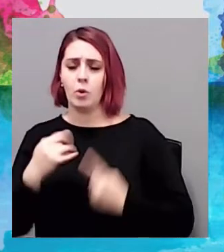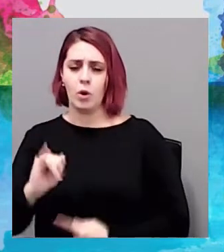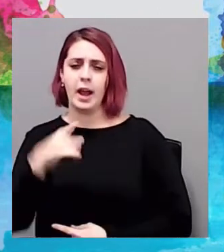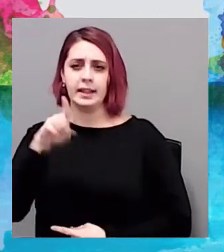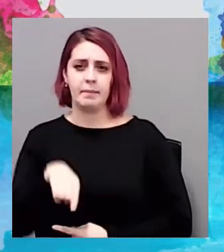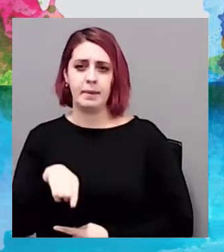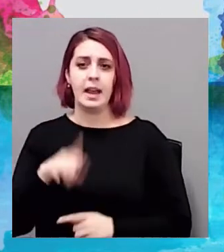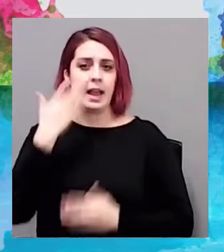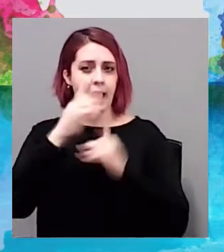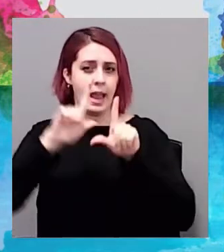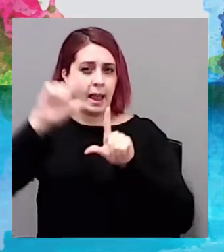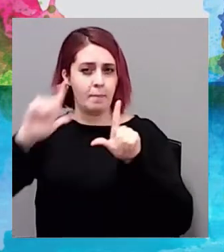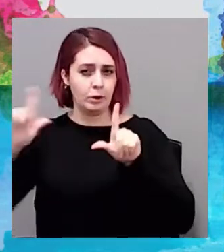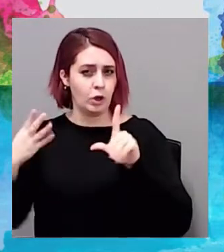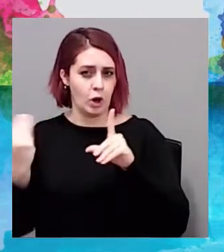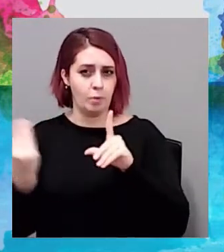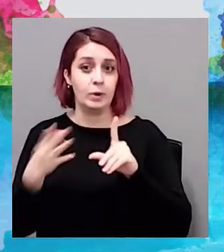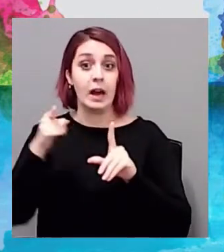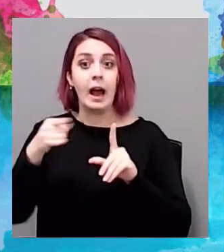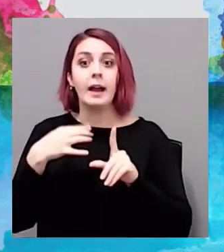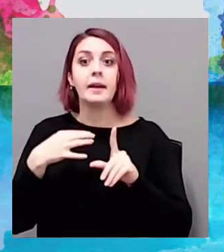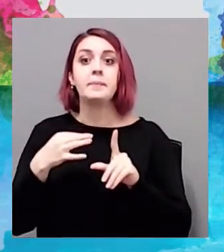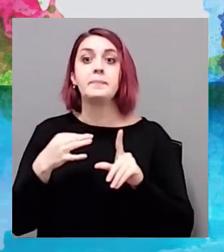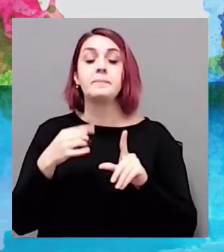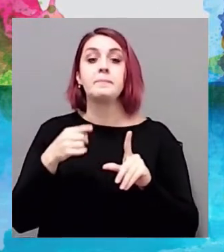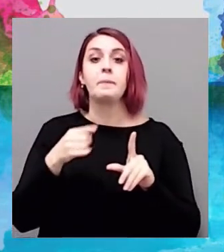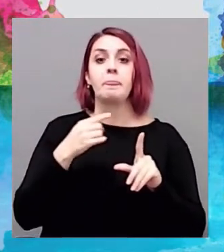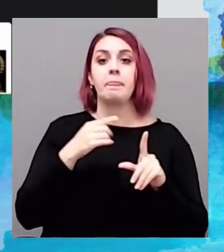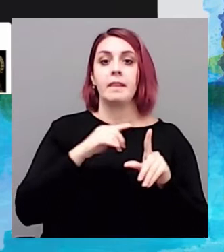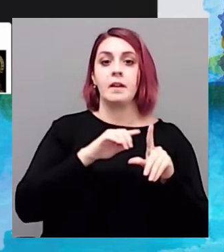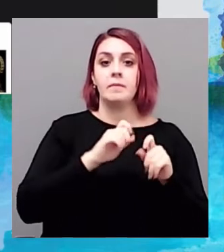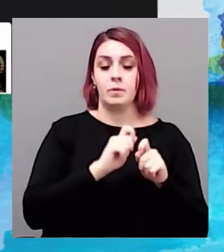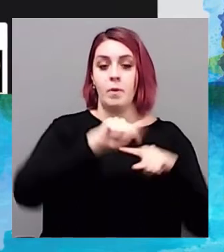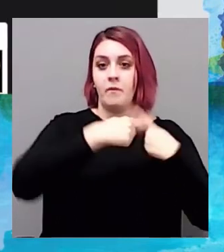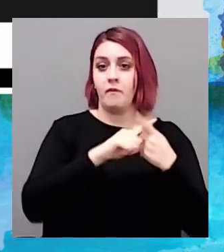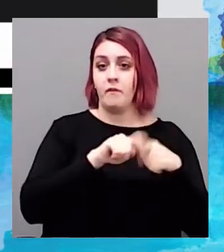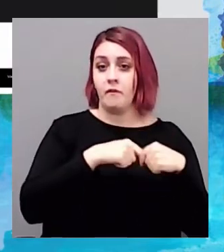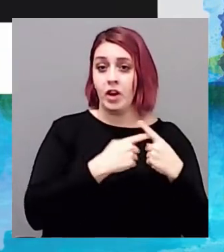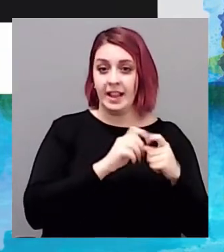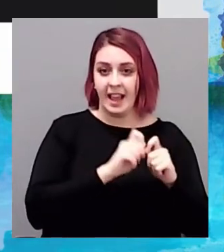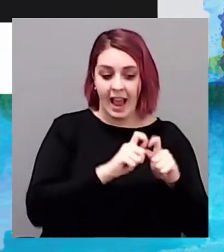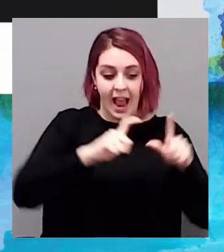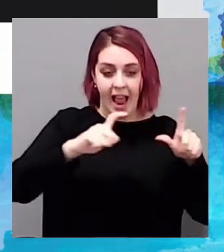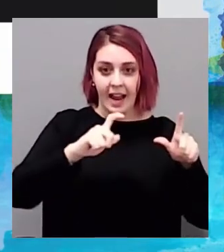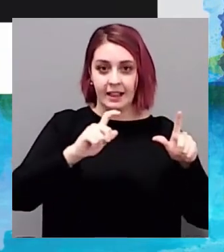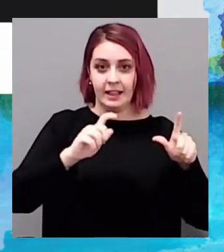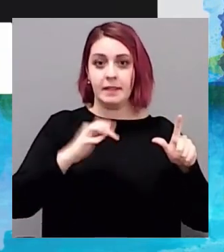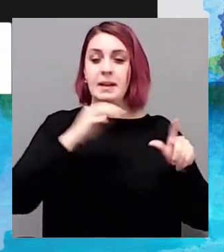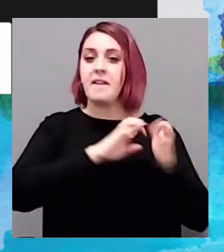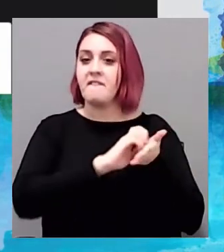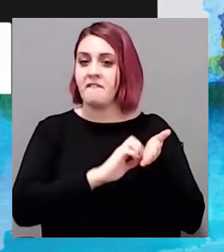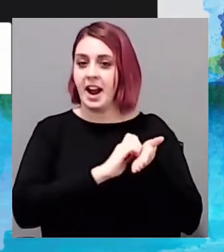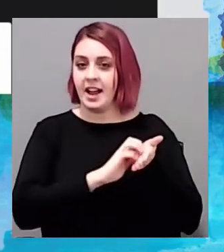This is in New York. We also have this in Spain with raised letters and also in Braille.